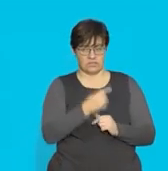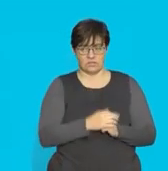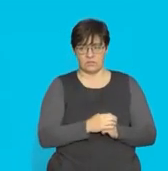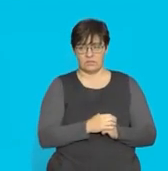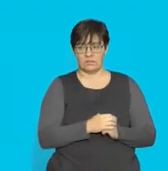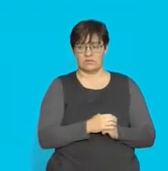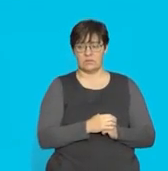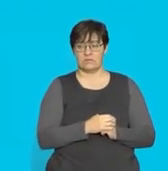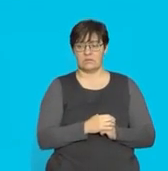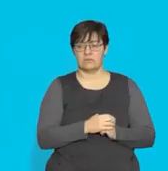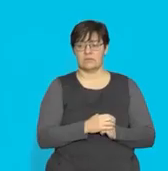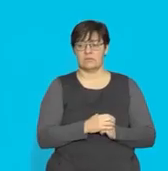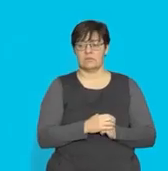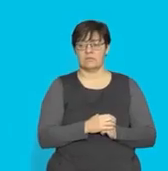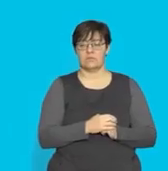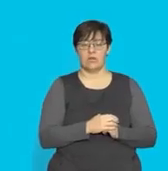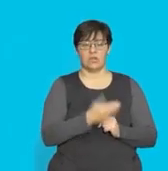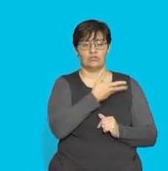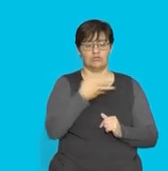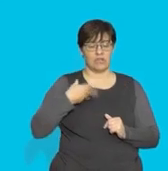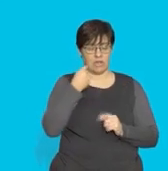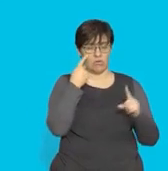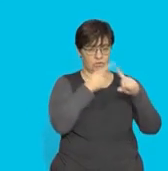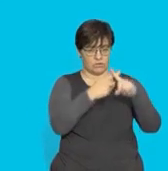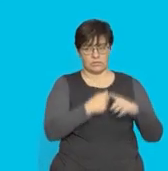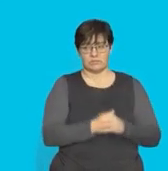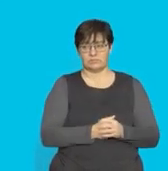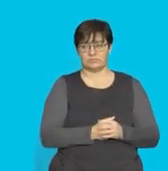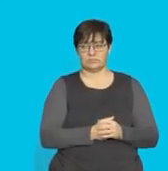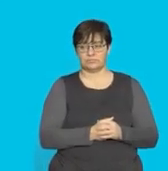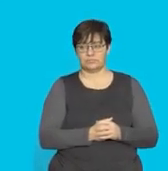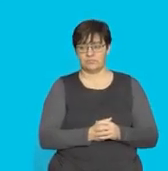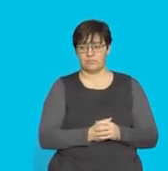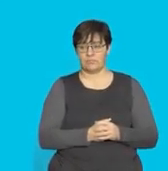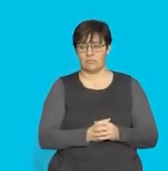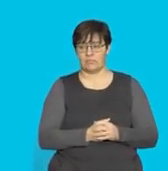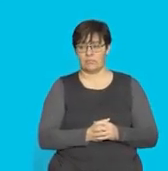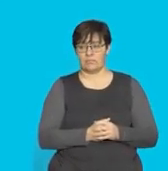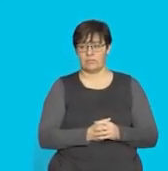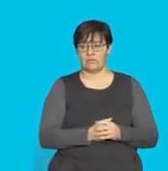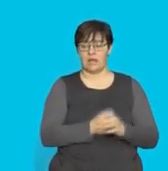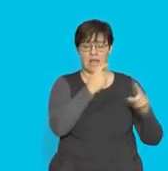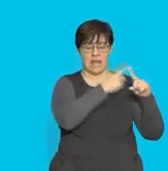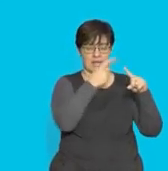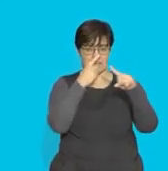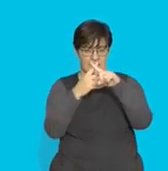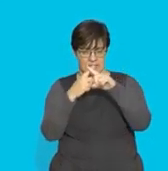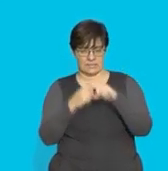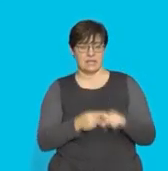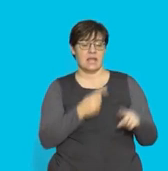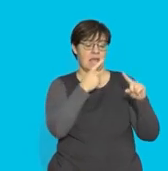gender, and I'll illustrate that. So let's cross the gender, and let's do